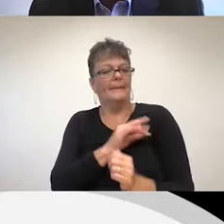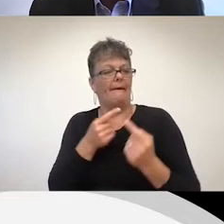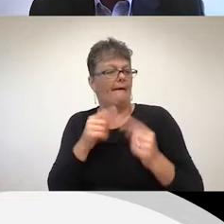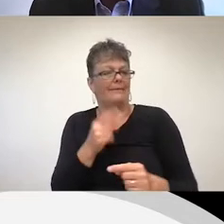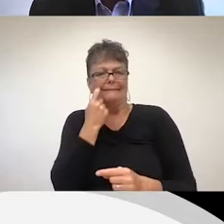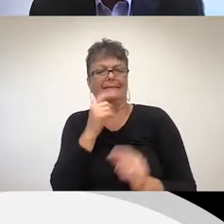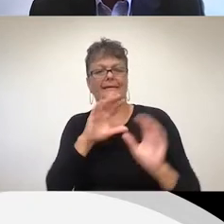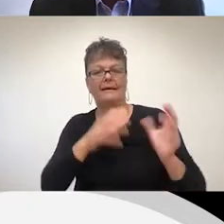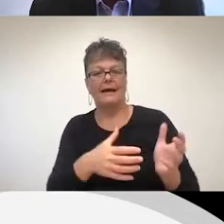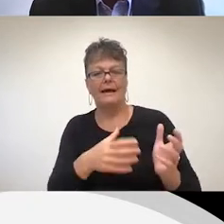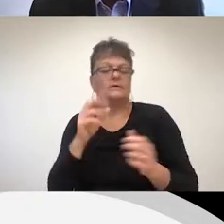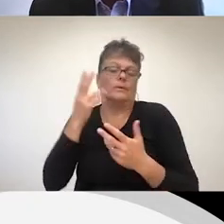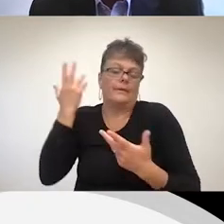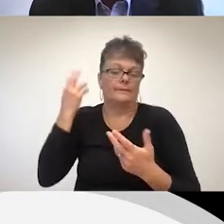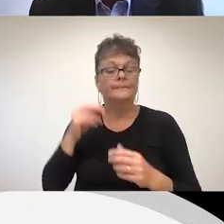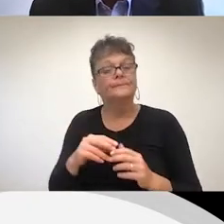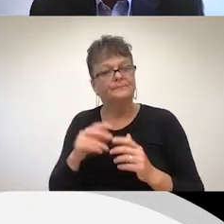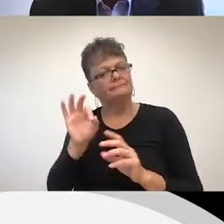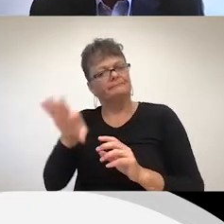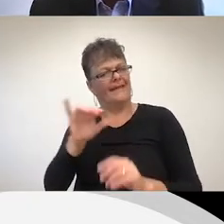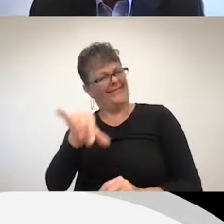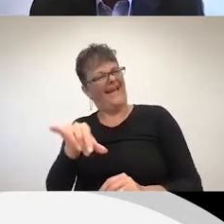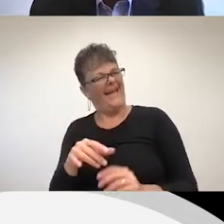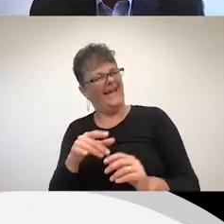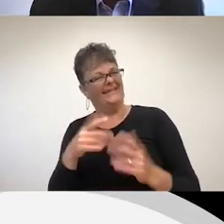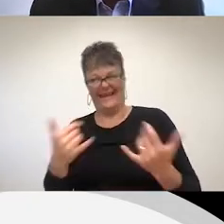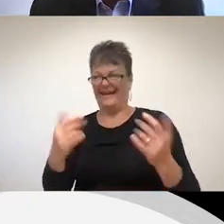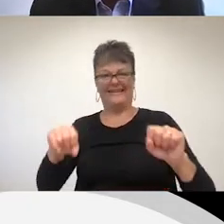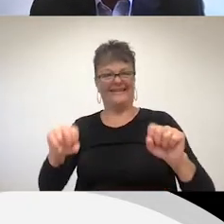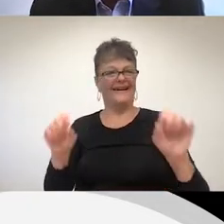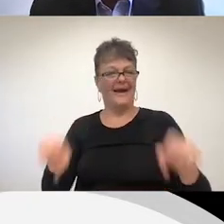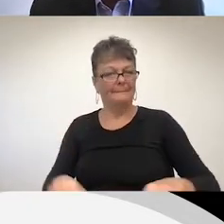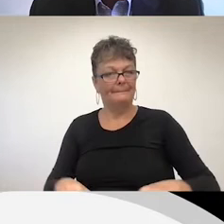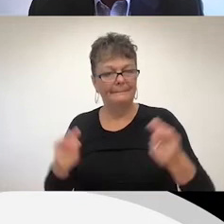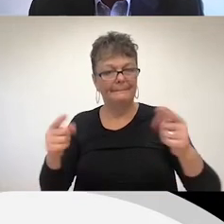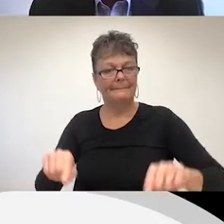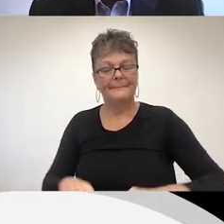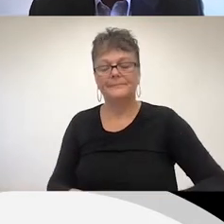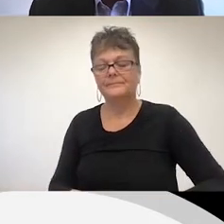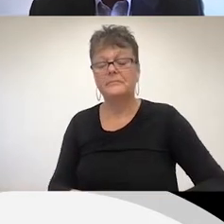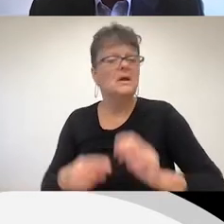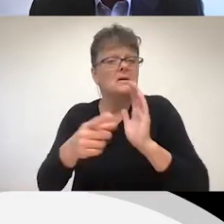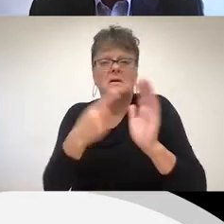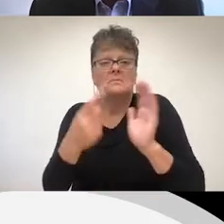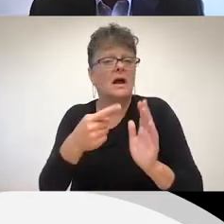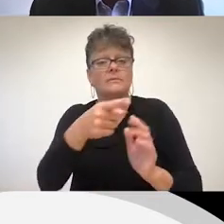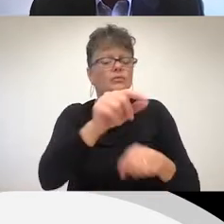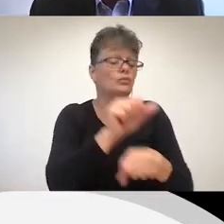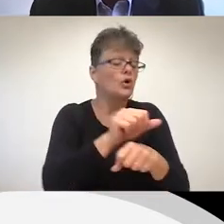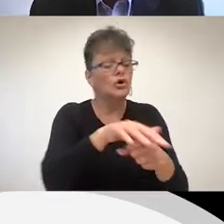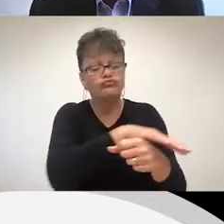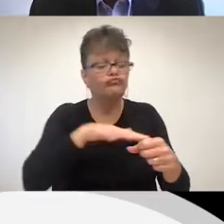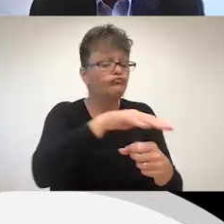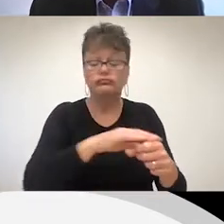another time as well. I also think that there are those moments where colleagues just stop by in our workspace to get a